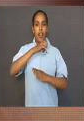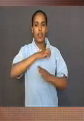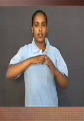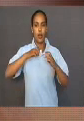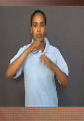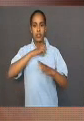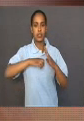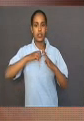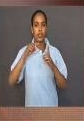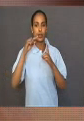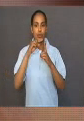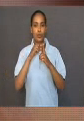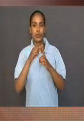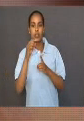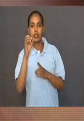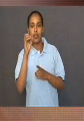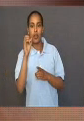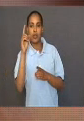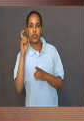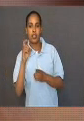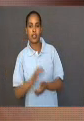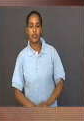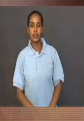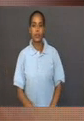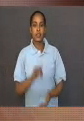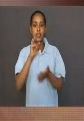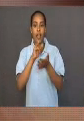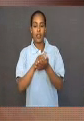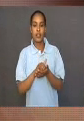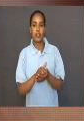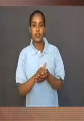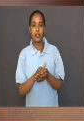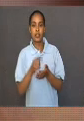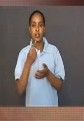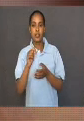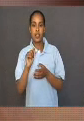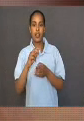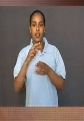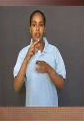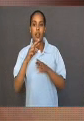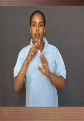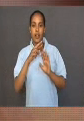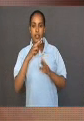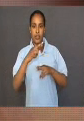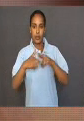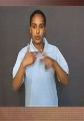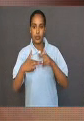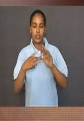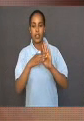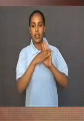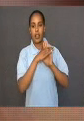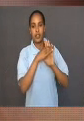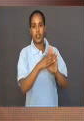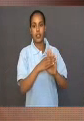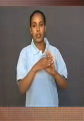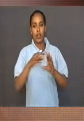transfers electrons to the oxidant. Thus, the reducing